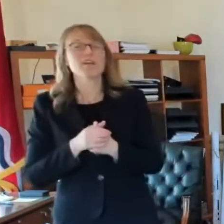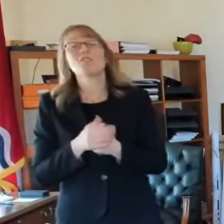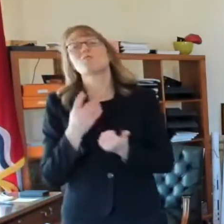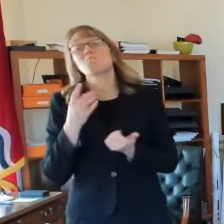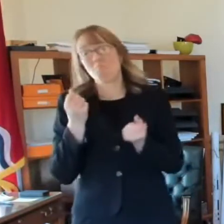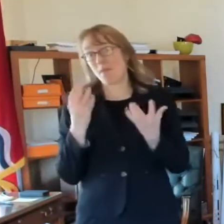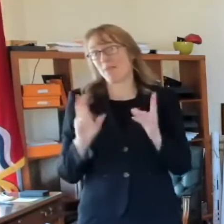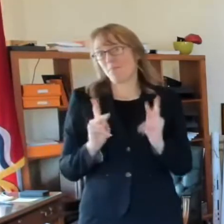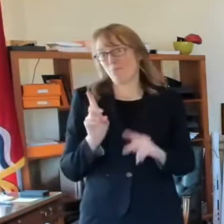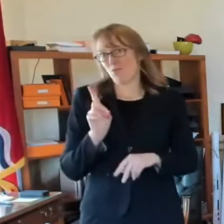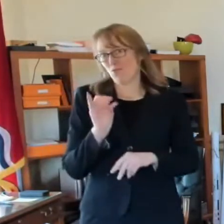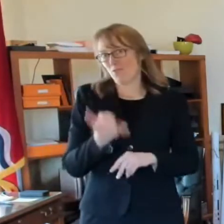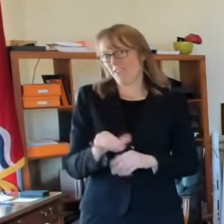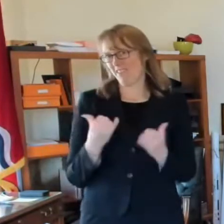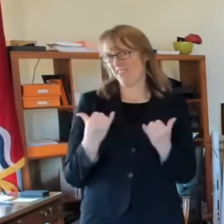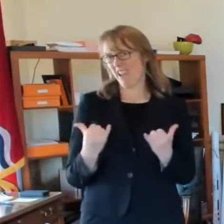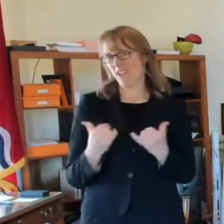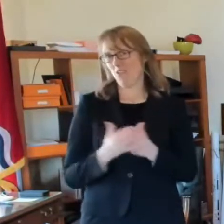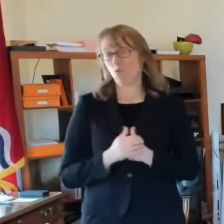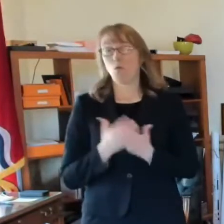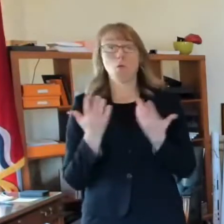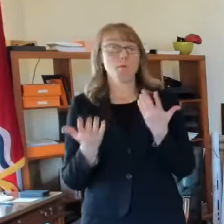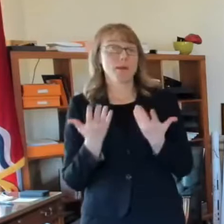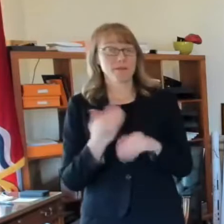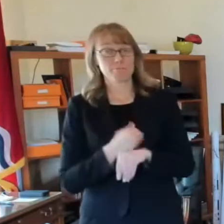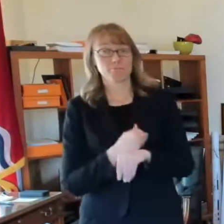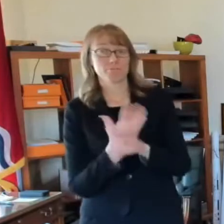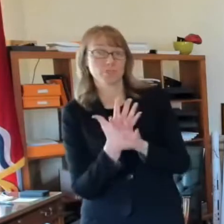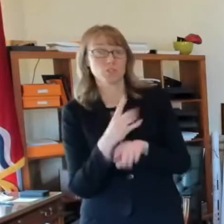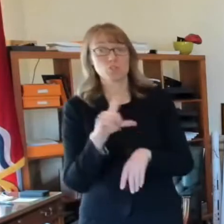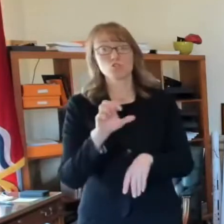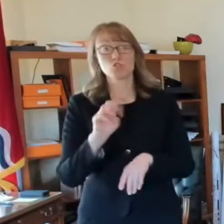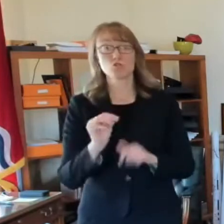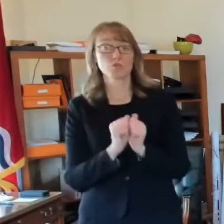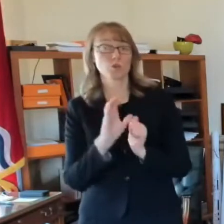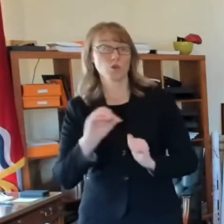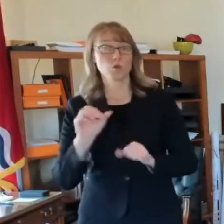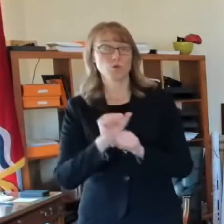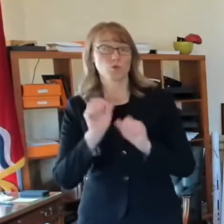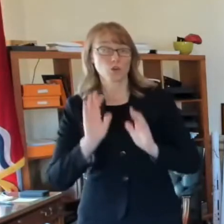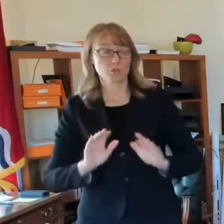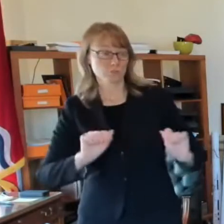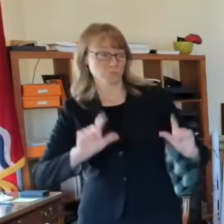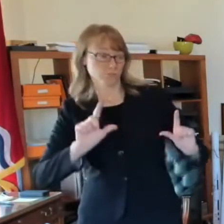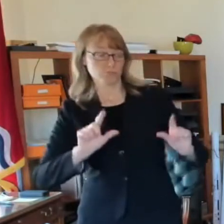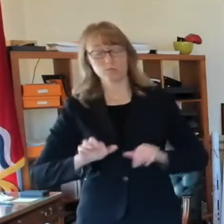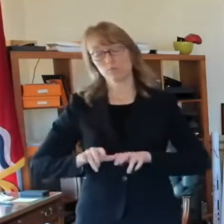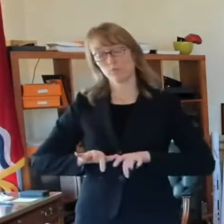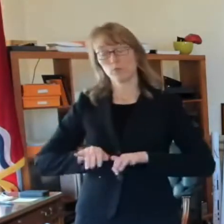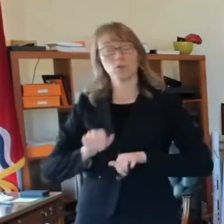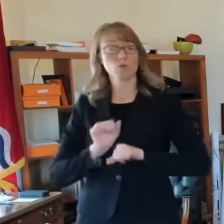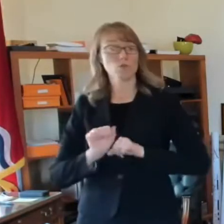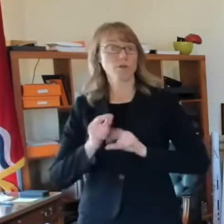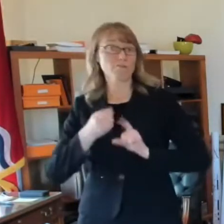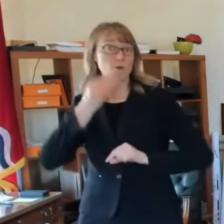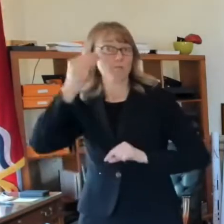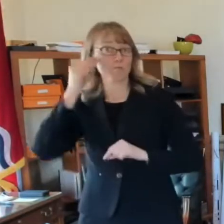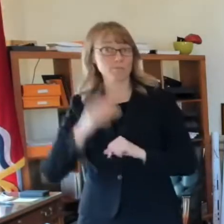or they may just Zoom with their coworkers. I know a number of people who